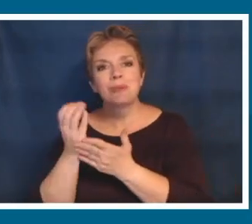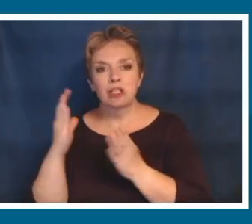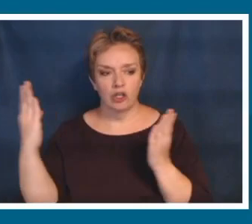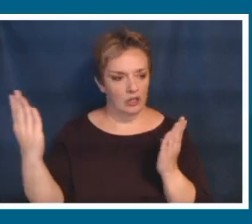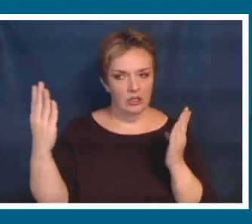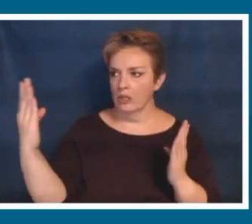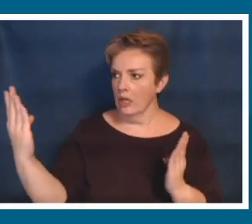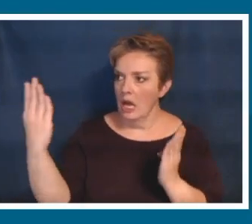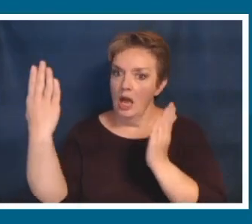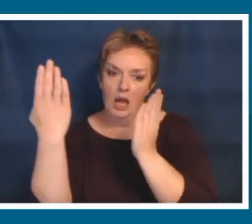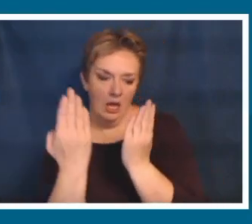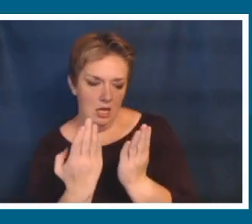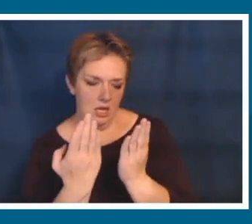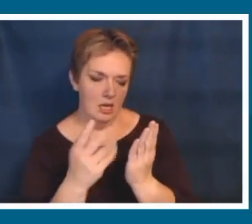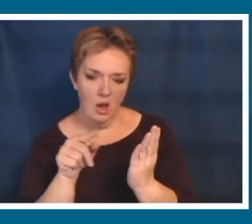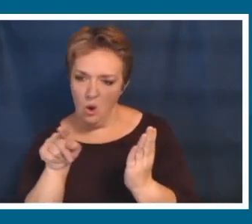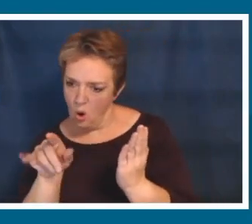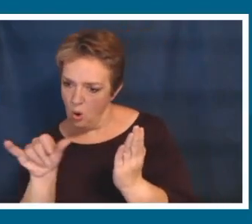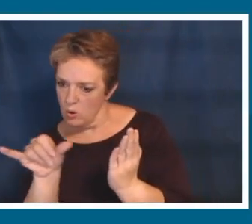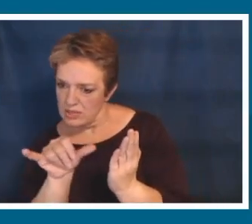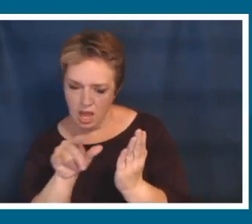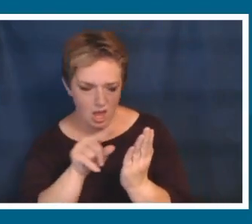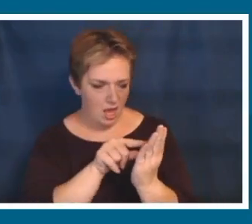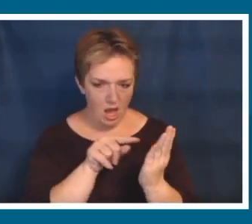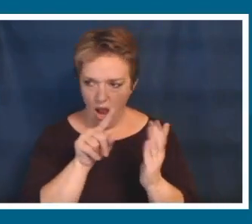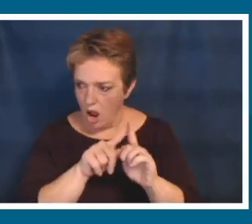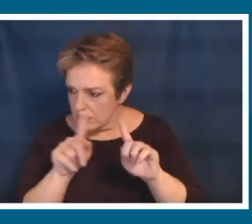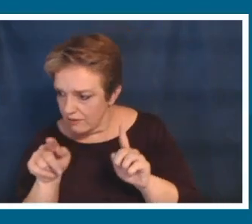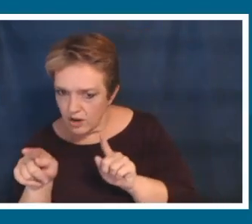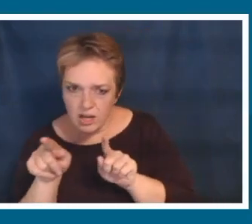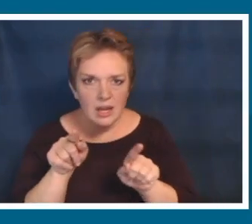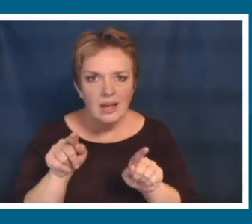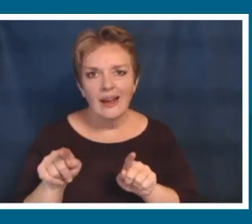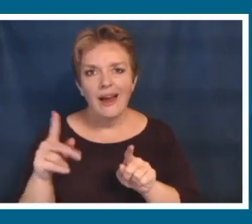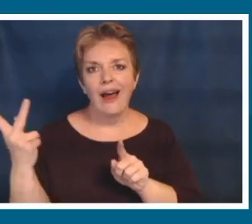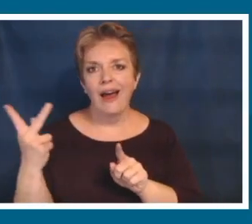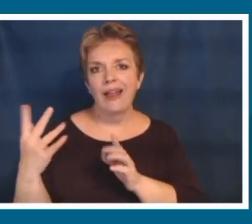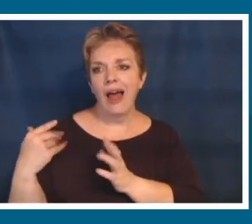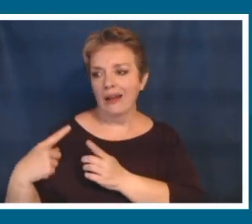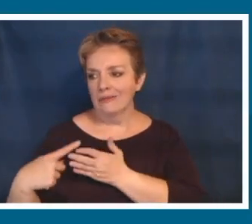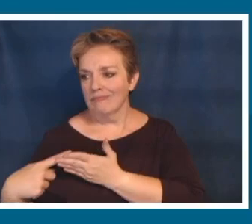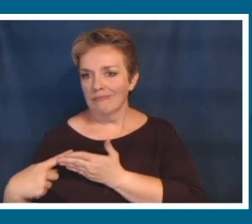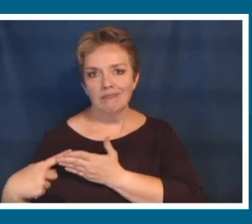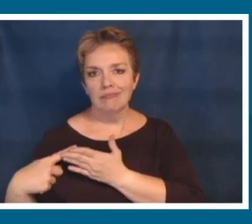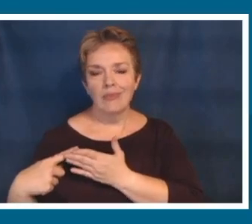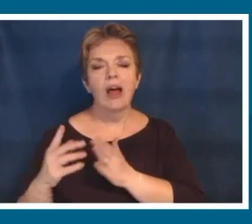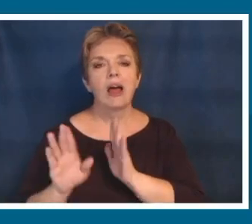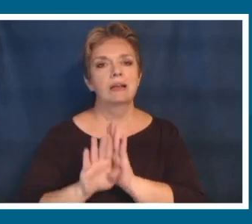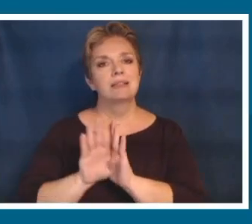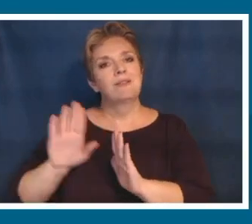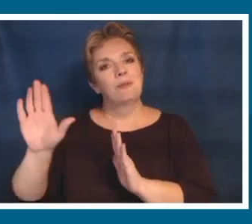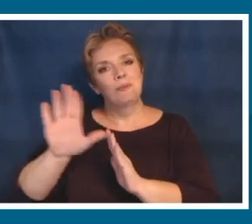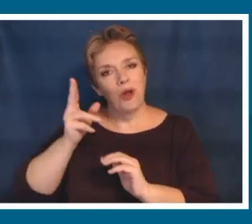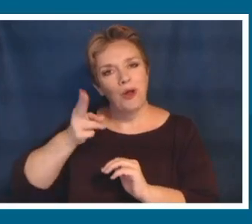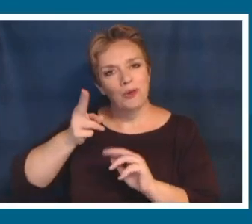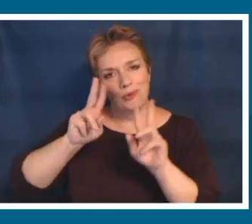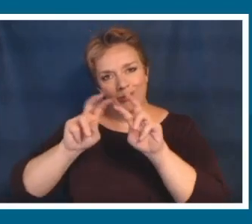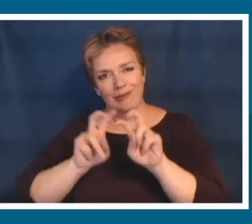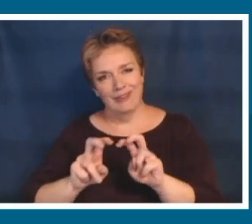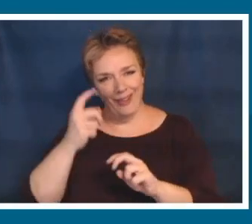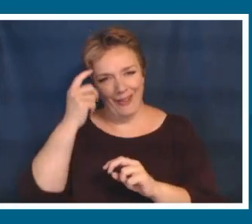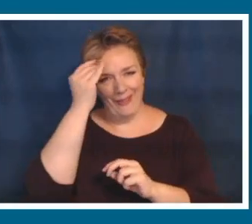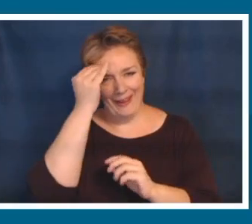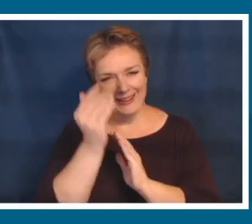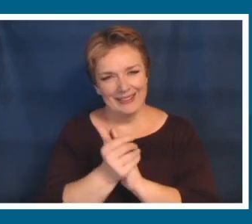differences between their sources, just to begin to build those historical thinking skills. No, I love it. And Laura, I wanted to alert